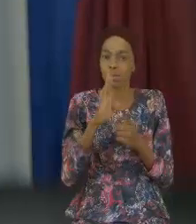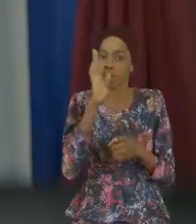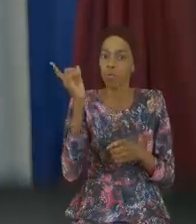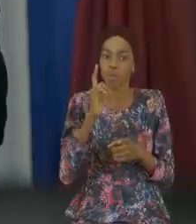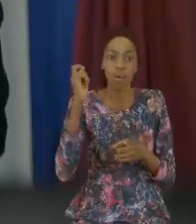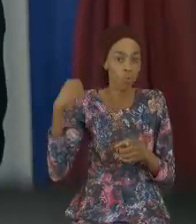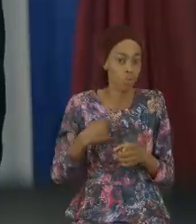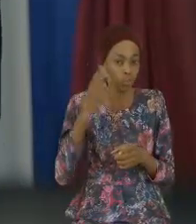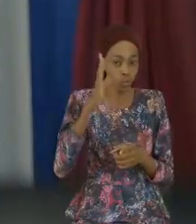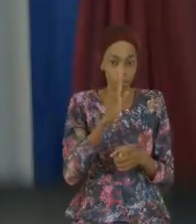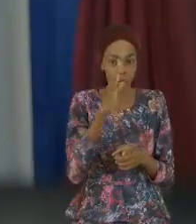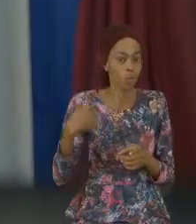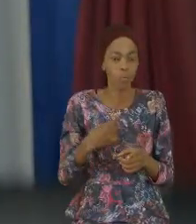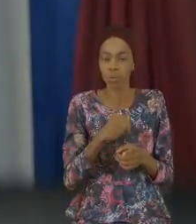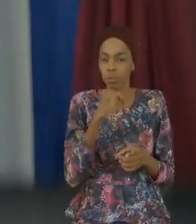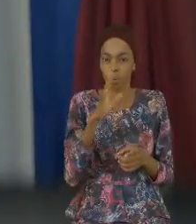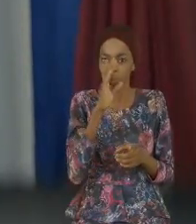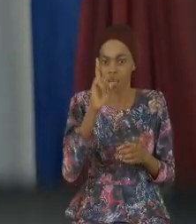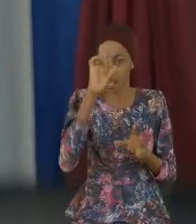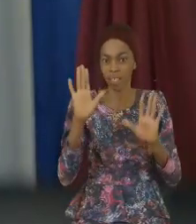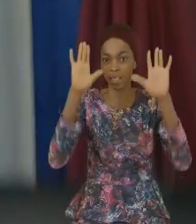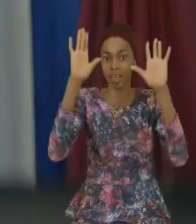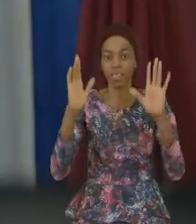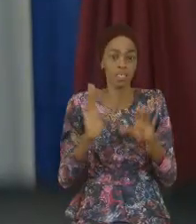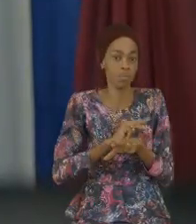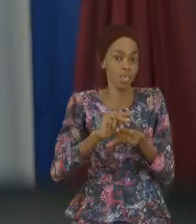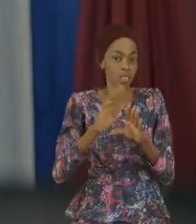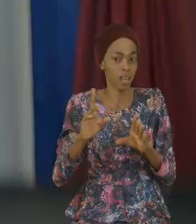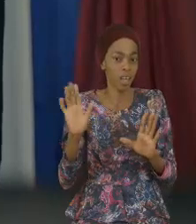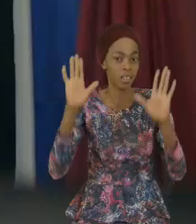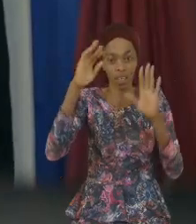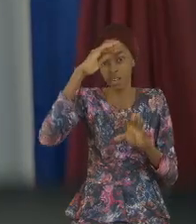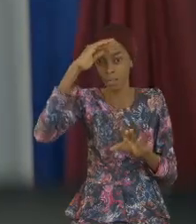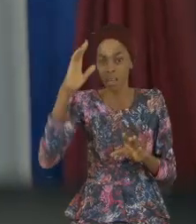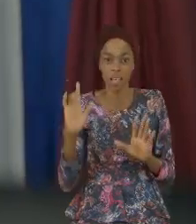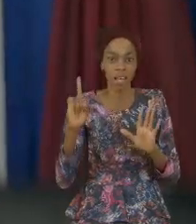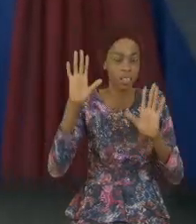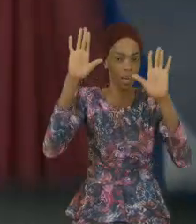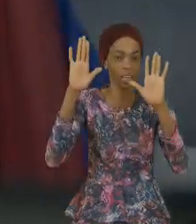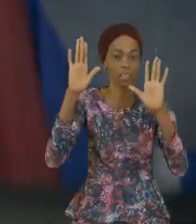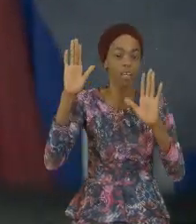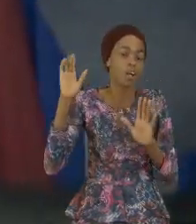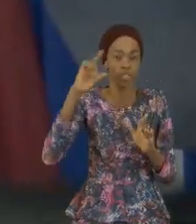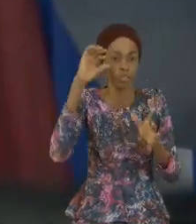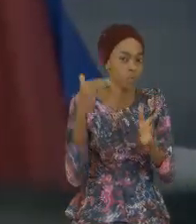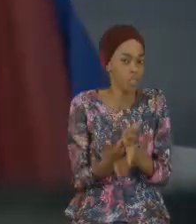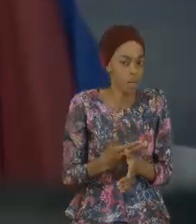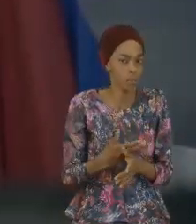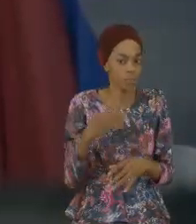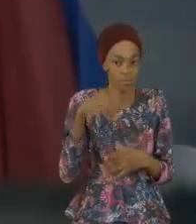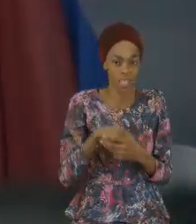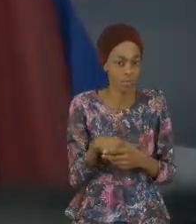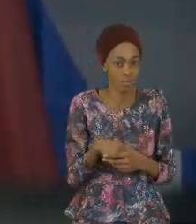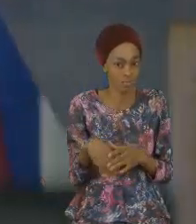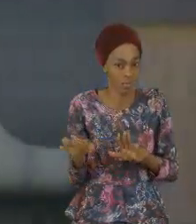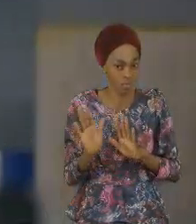we cannot be an excellent minister, excellent man, excellent daughter in childishness.